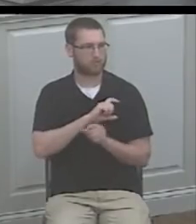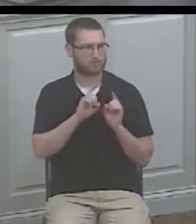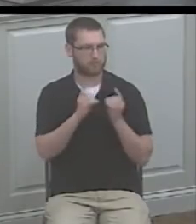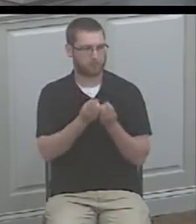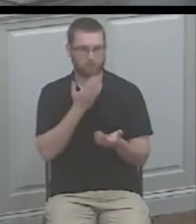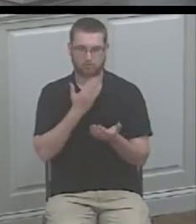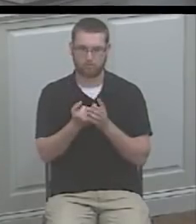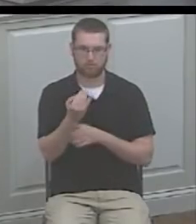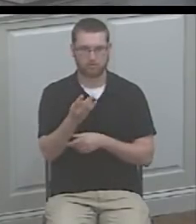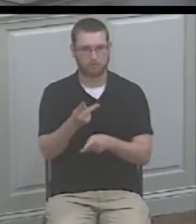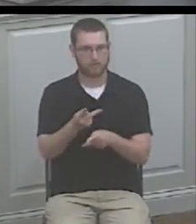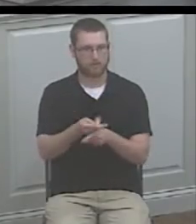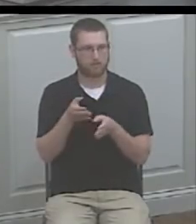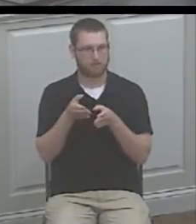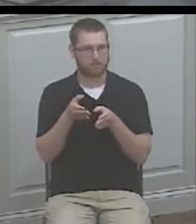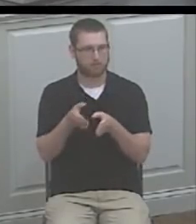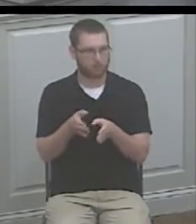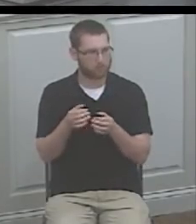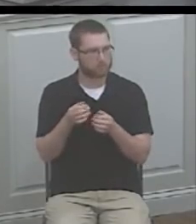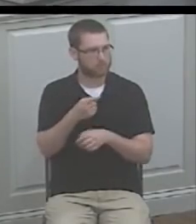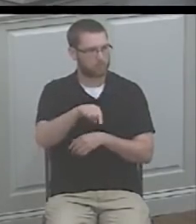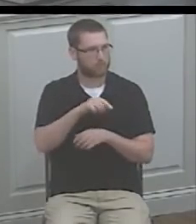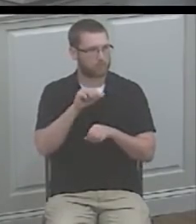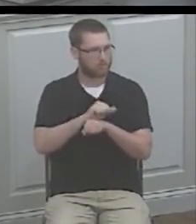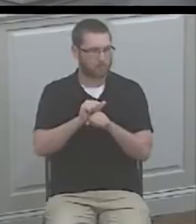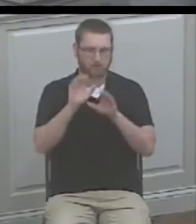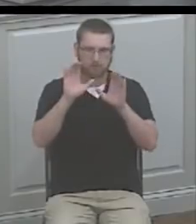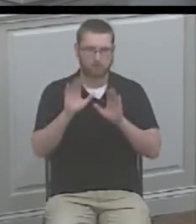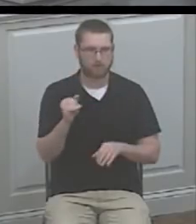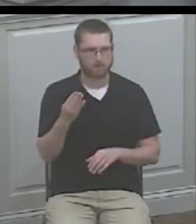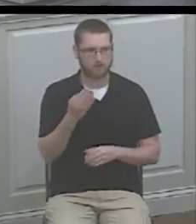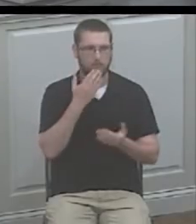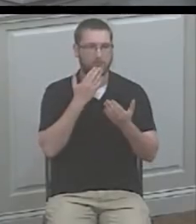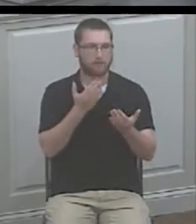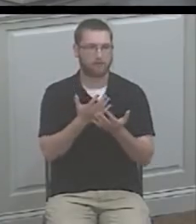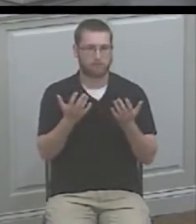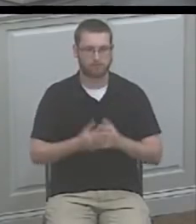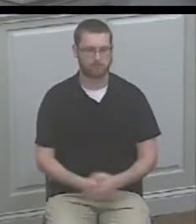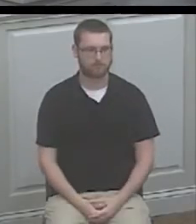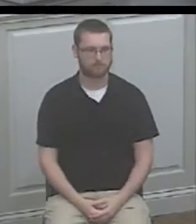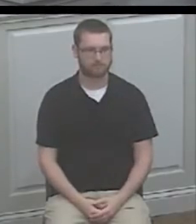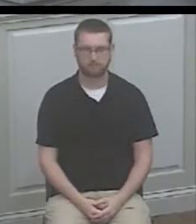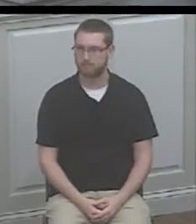there and taking care of the roads. You guys did a great job. Thank you very much.